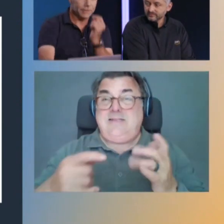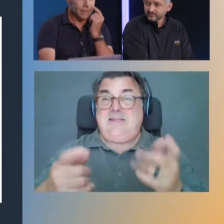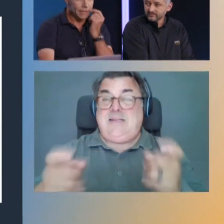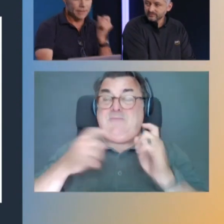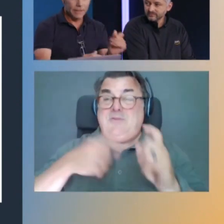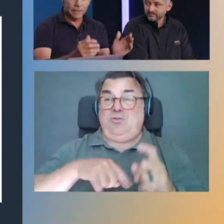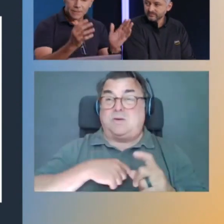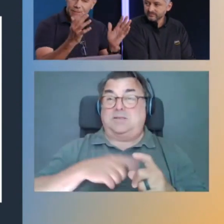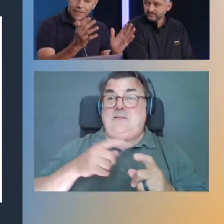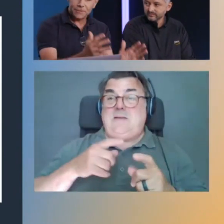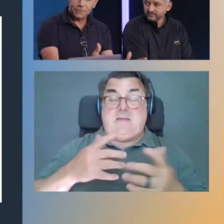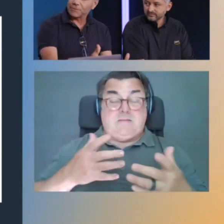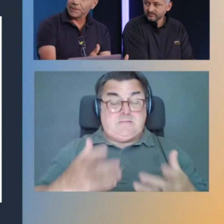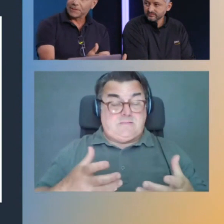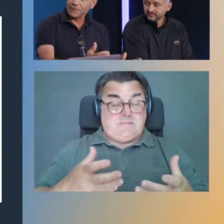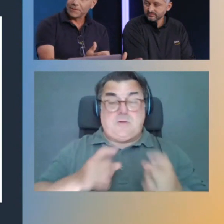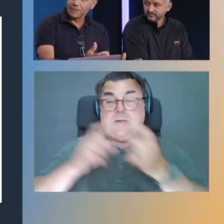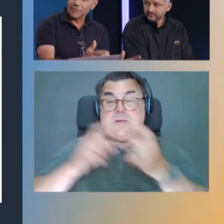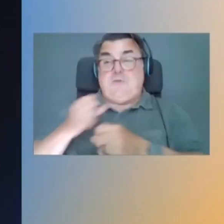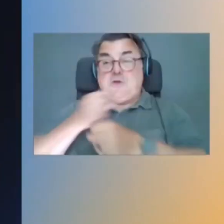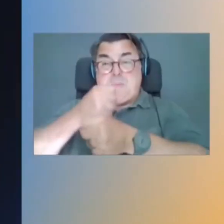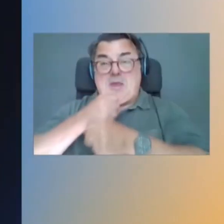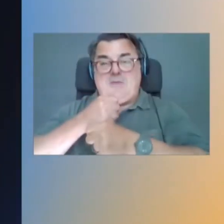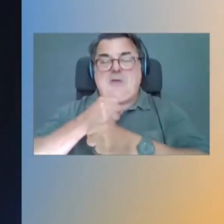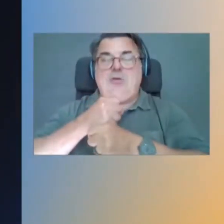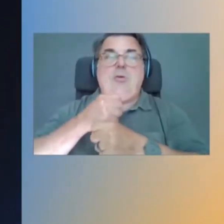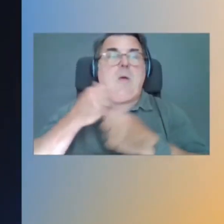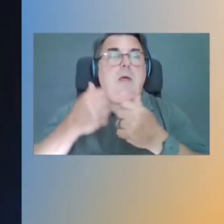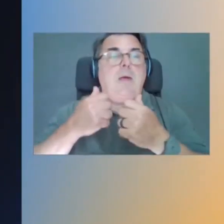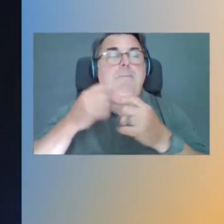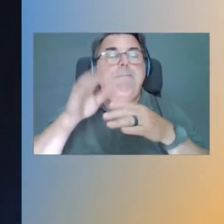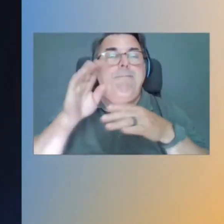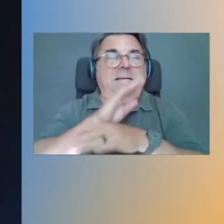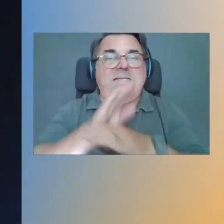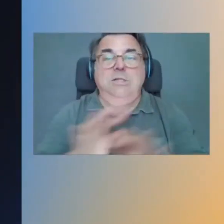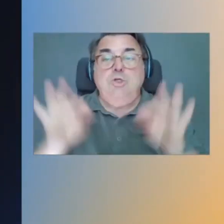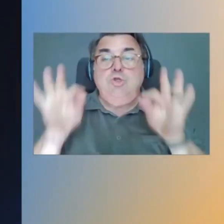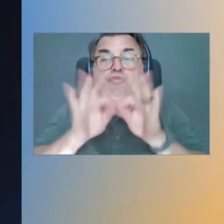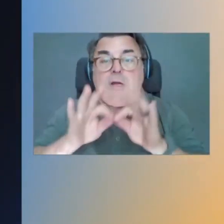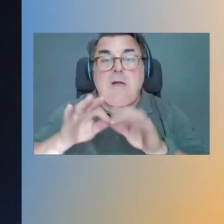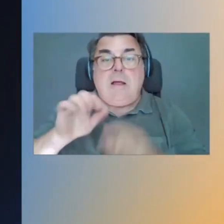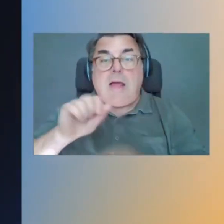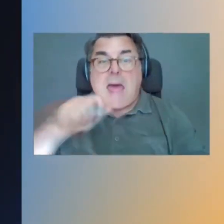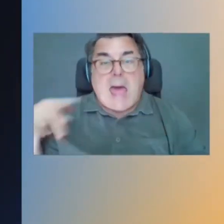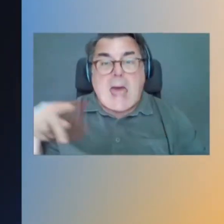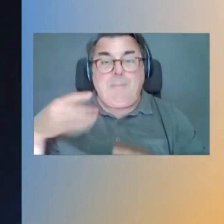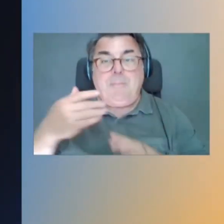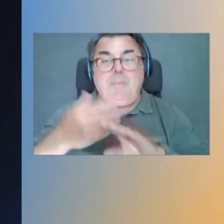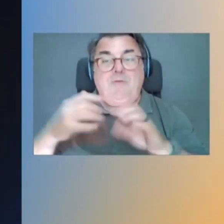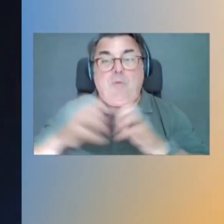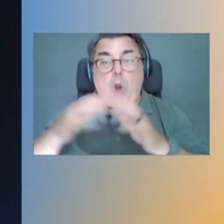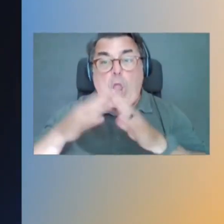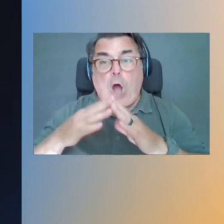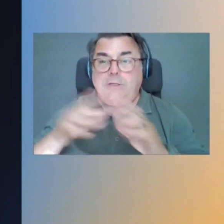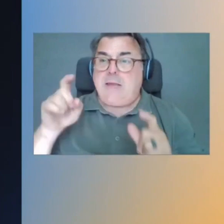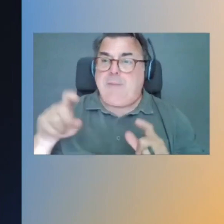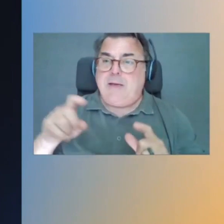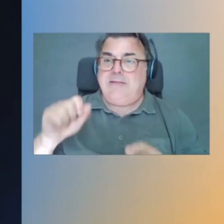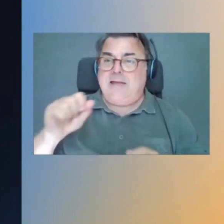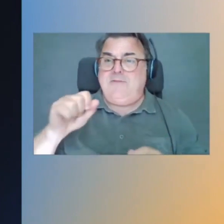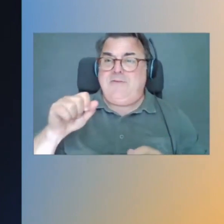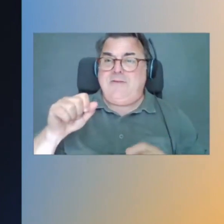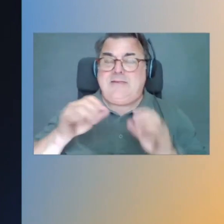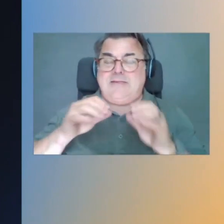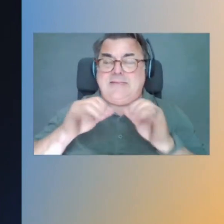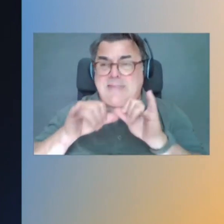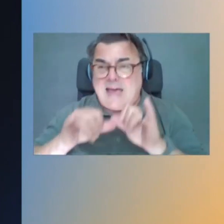manufacturing, right? Schedule critical, business critical applications right before tape out because they need the scale, they need the certainty that they can